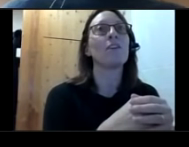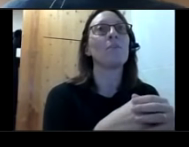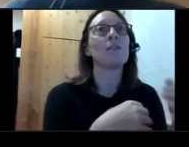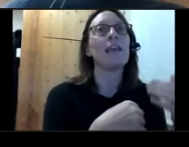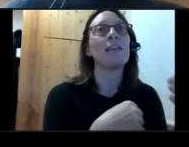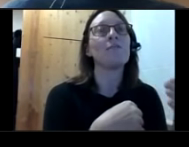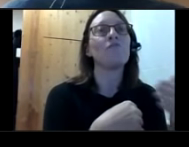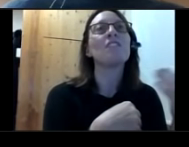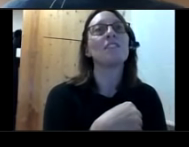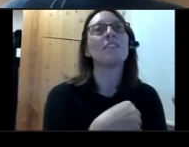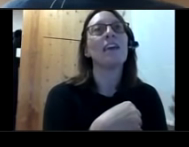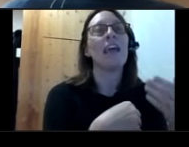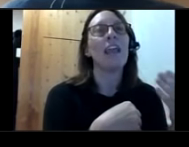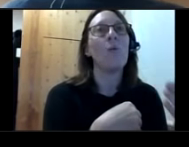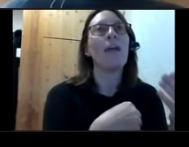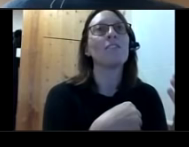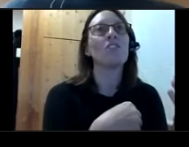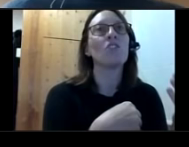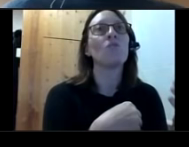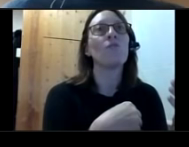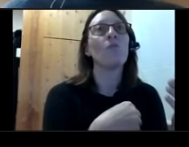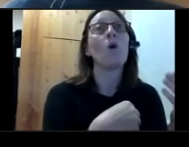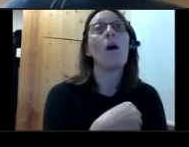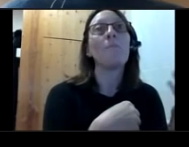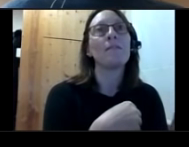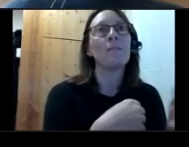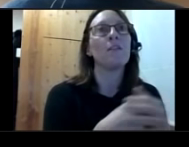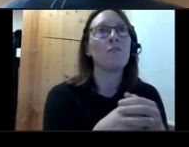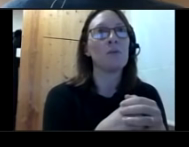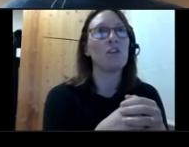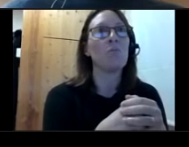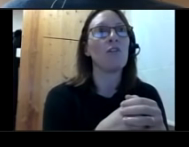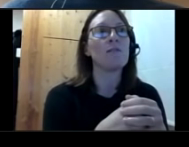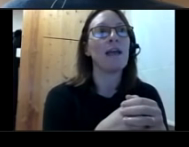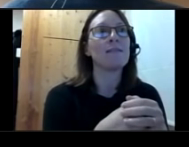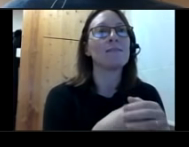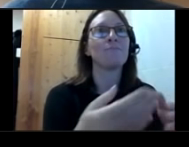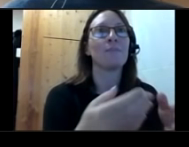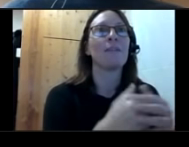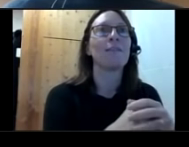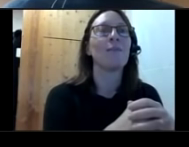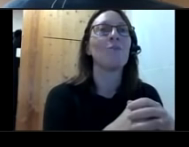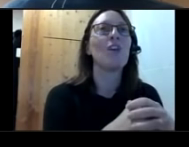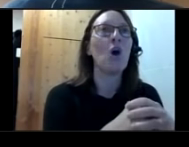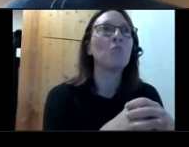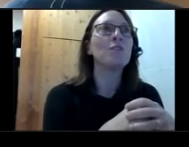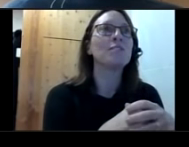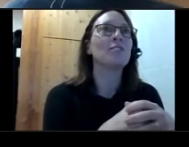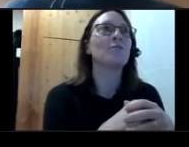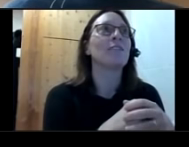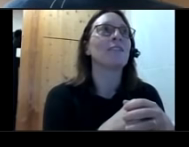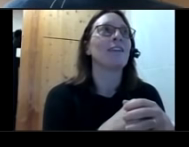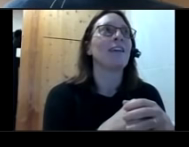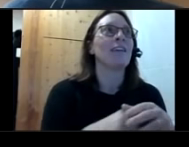back to because it is written in a way to use for requirements as part of a procurement process. So moving on, we